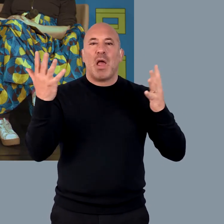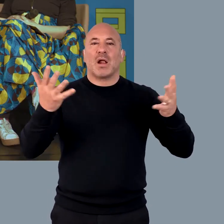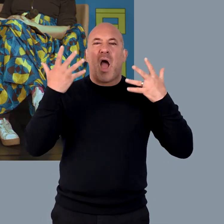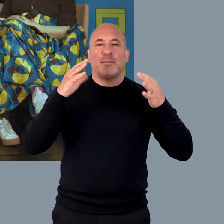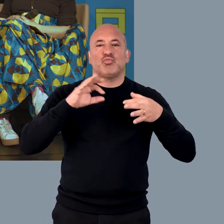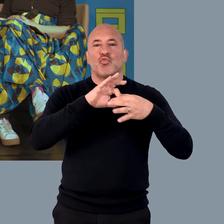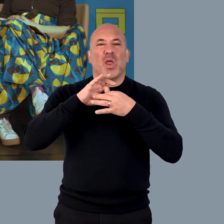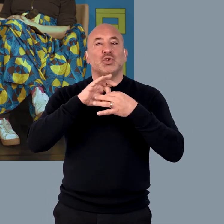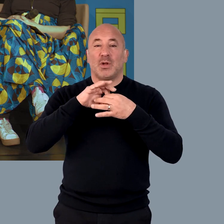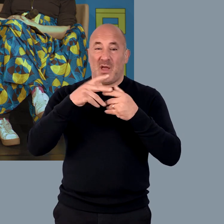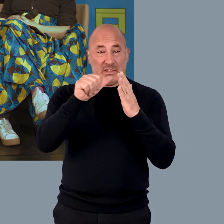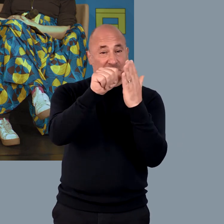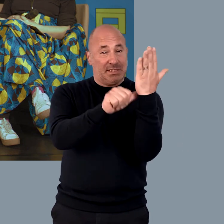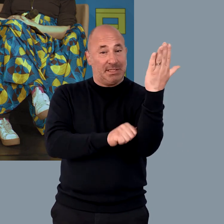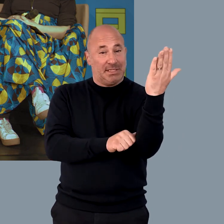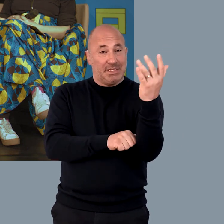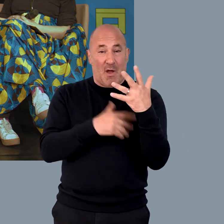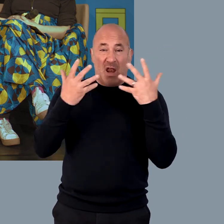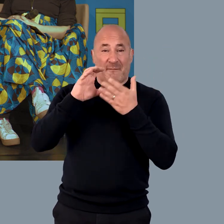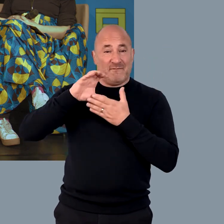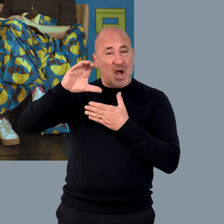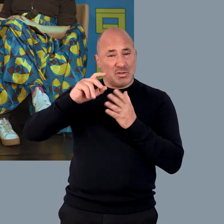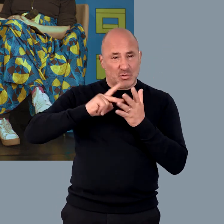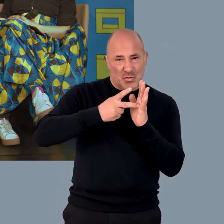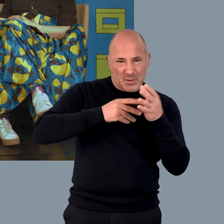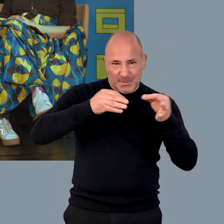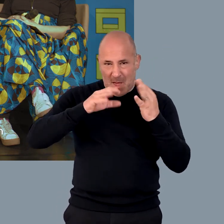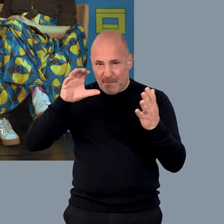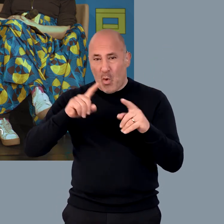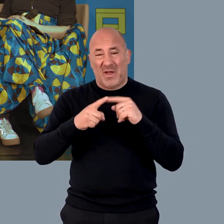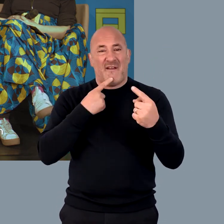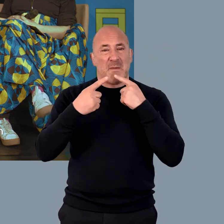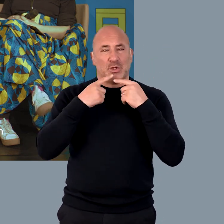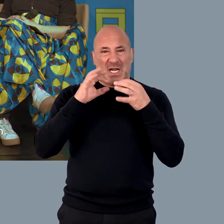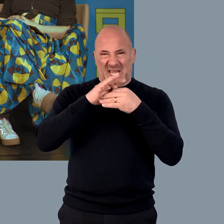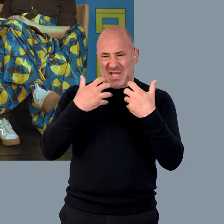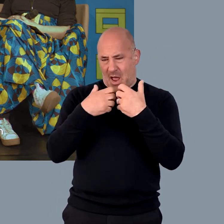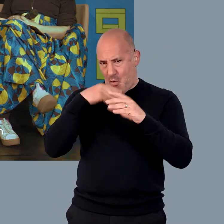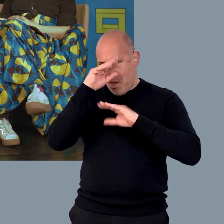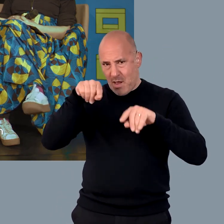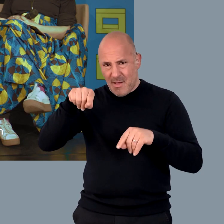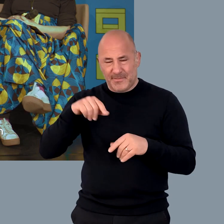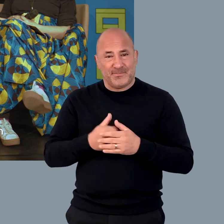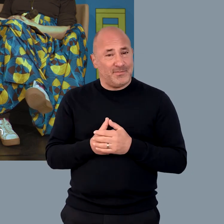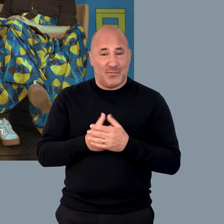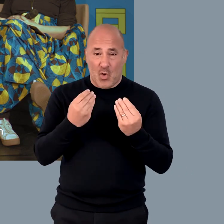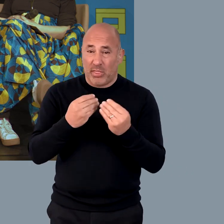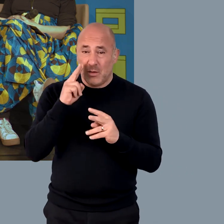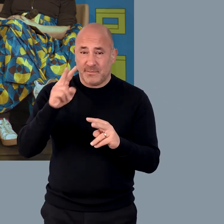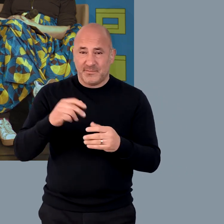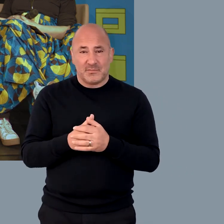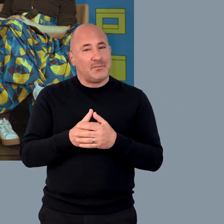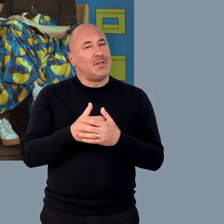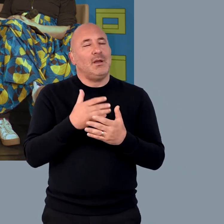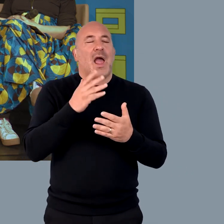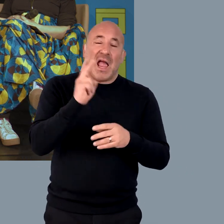immediately. The Gallery Climate Coalition has a whole list of strategic climate funds, as well as some information around communicating about them.